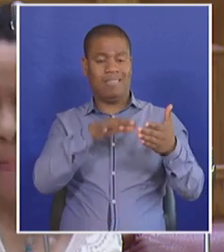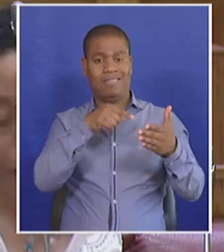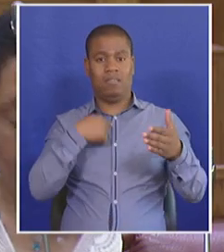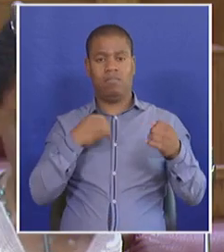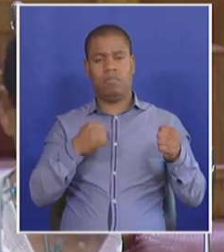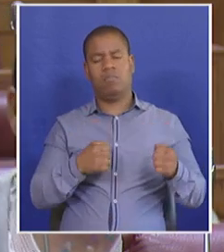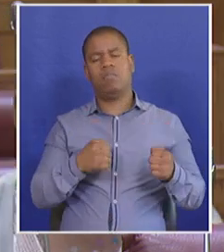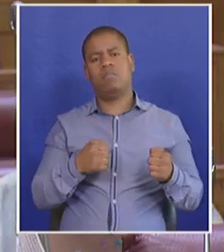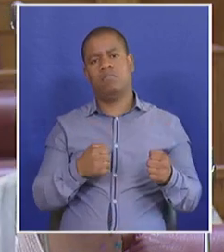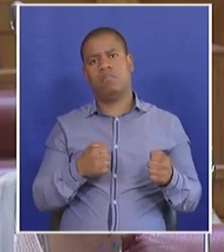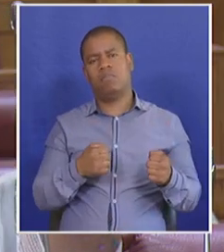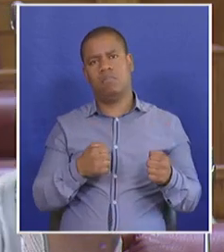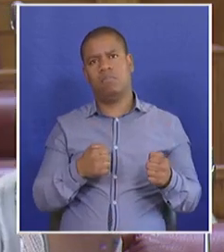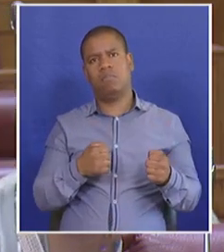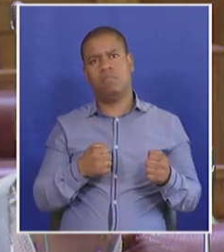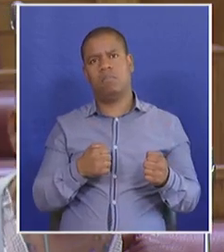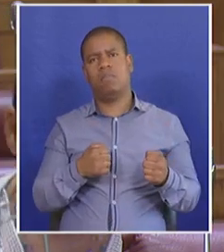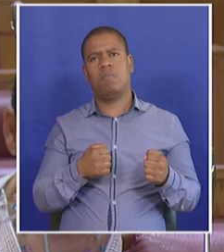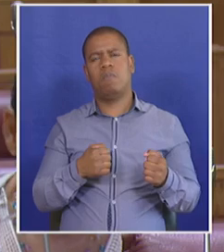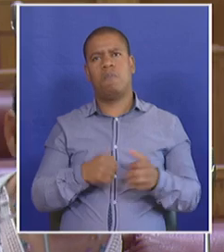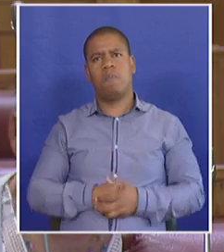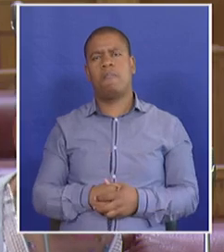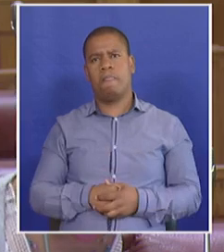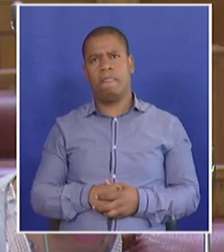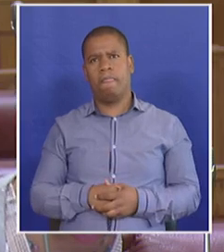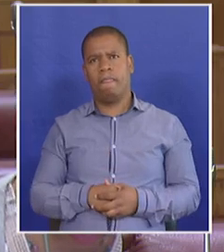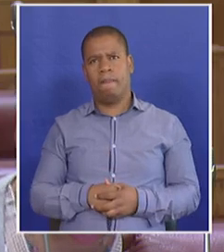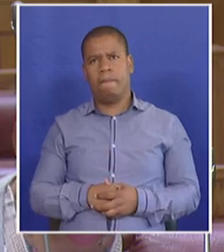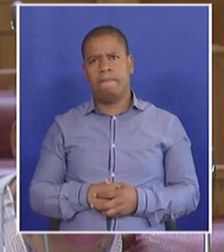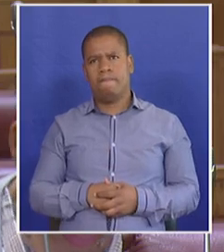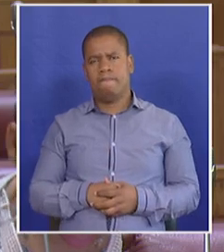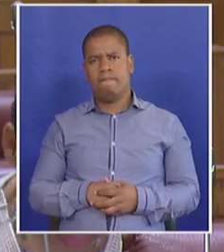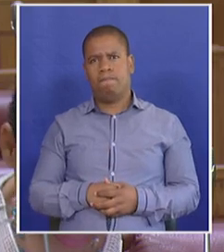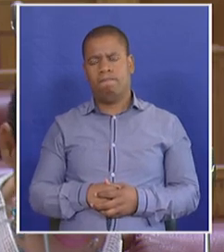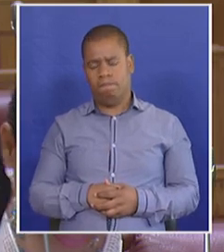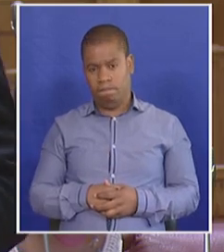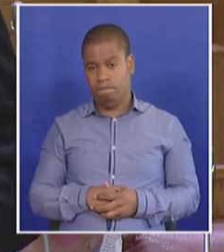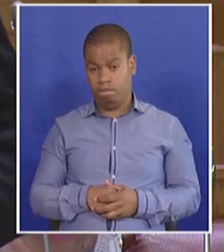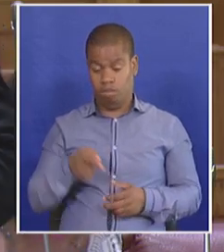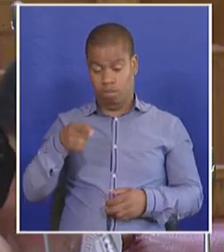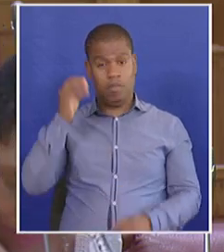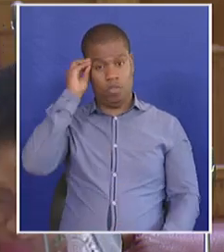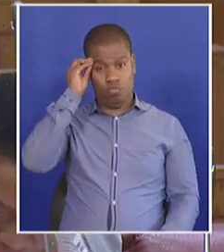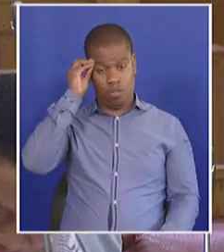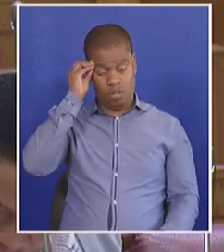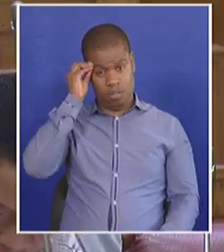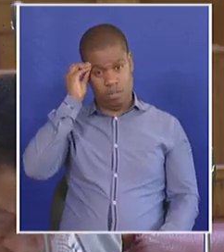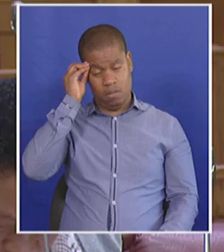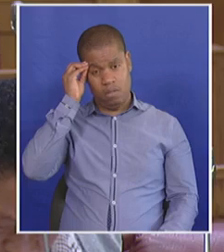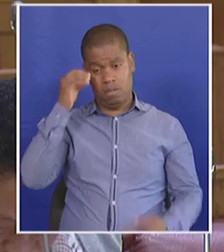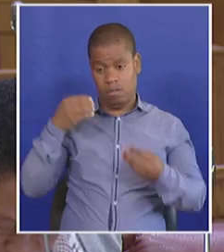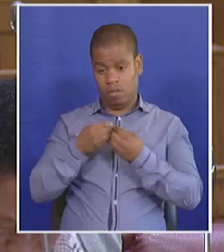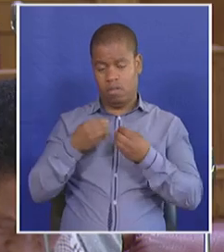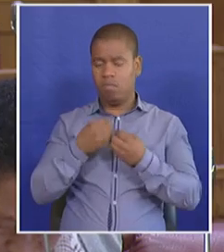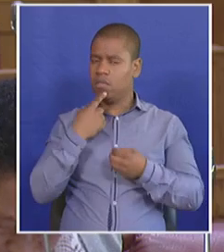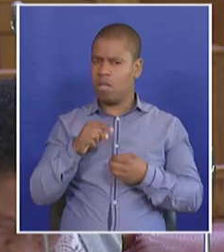I do. And it's the interesting thing for me is that there's